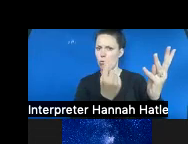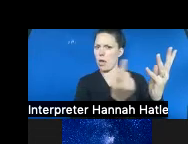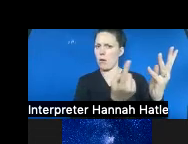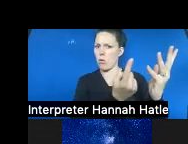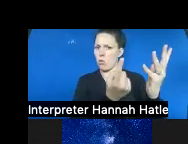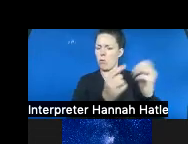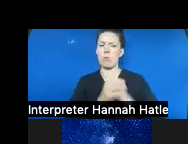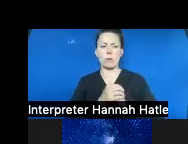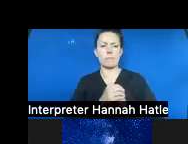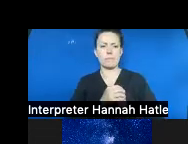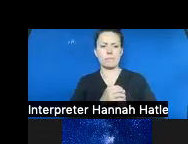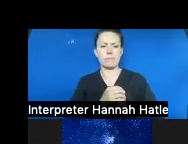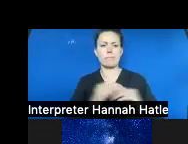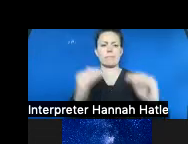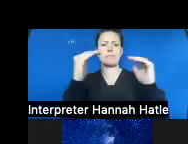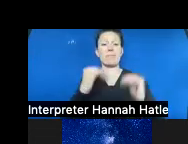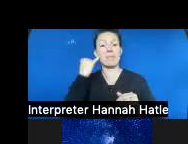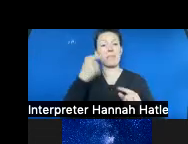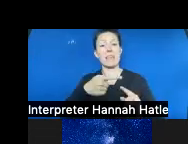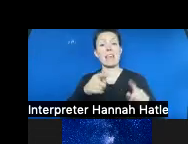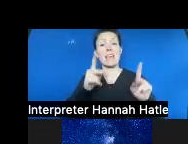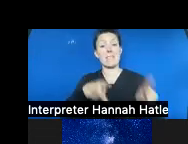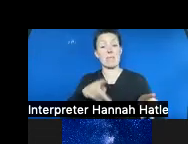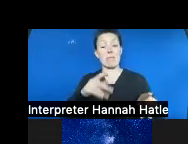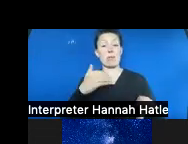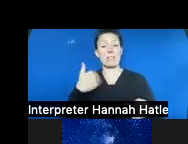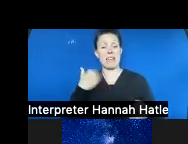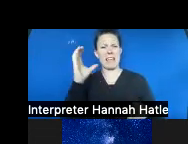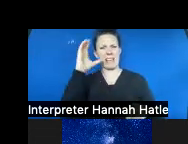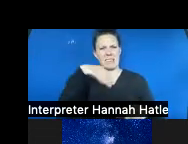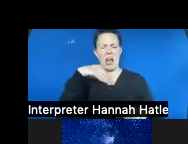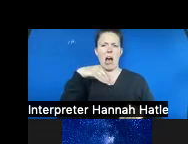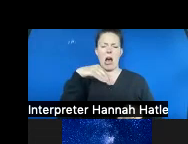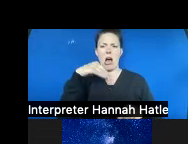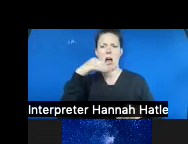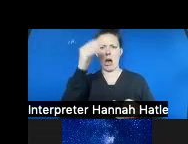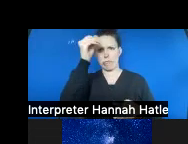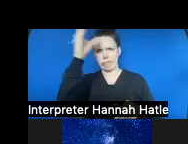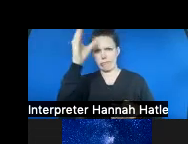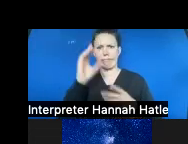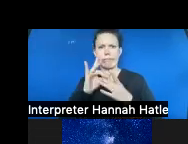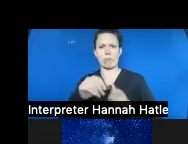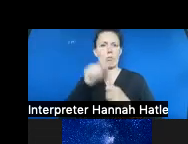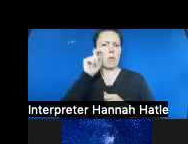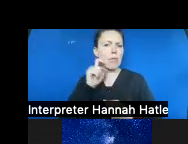Inappropriate age knowledge of sex or sexually transmitted disease. Man, anything that goes online,